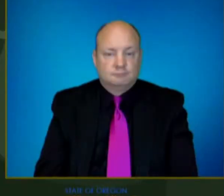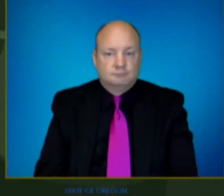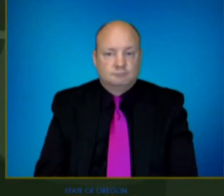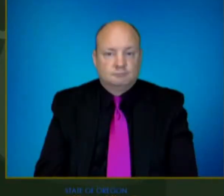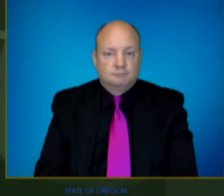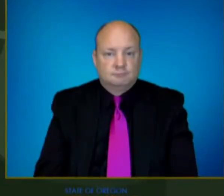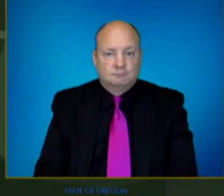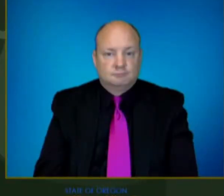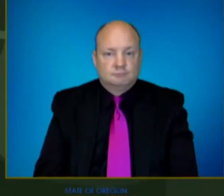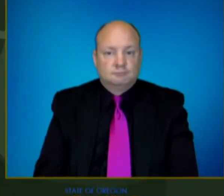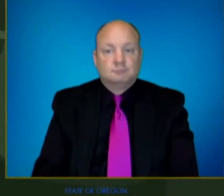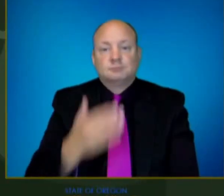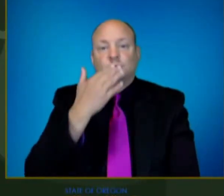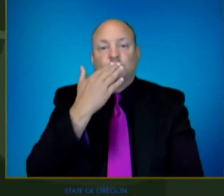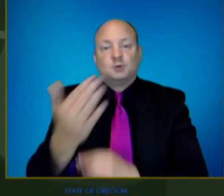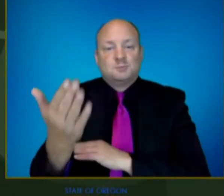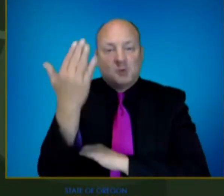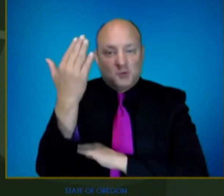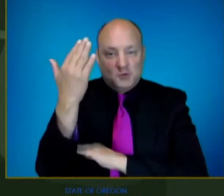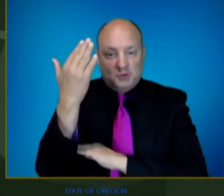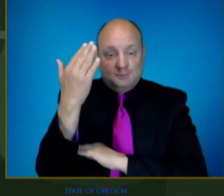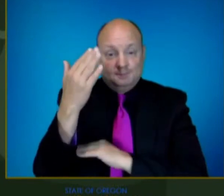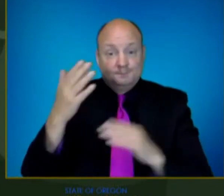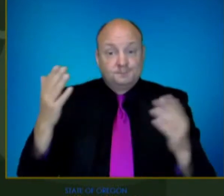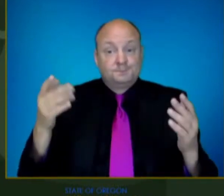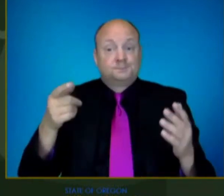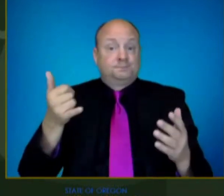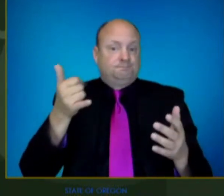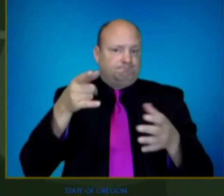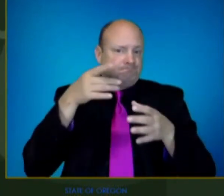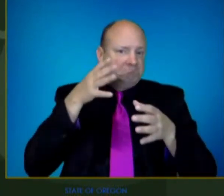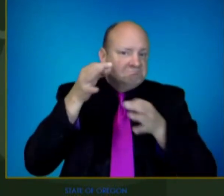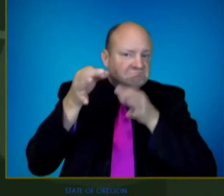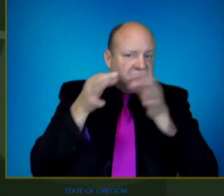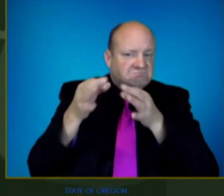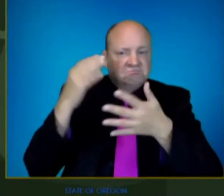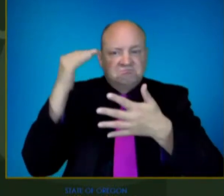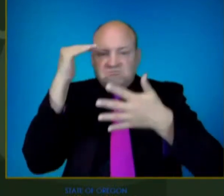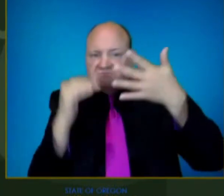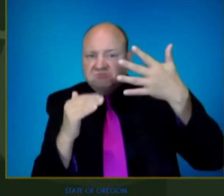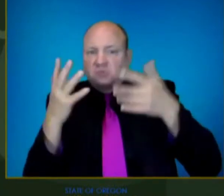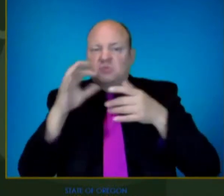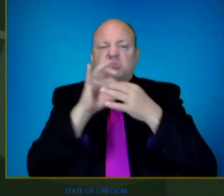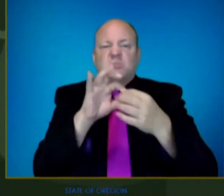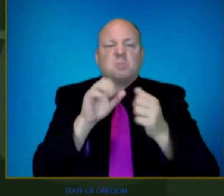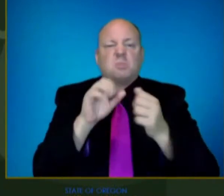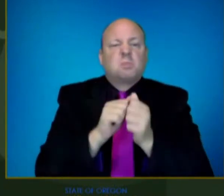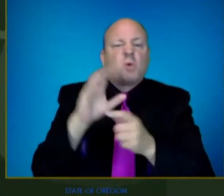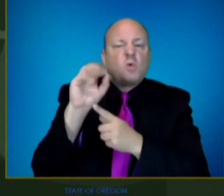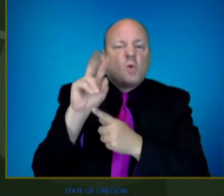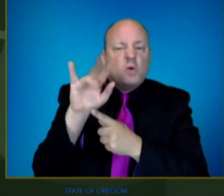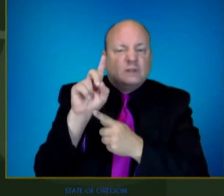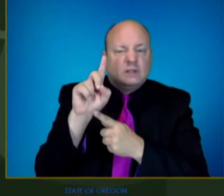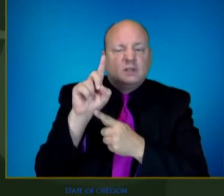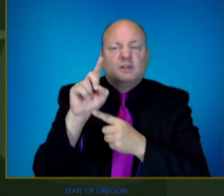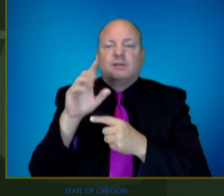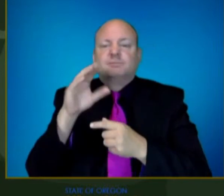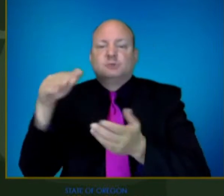Good morning. We're here to give an update on COVID-19 in Oregon. I'm joined by Dr. Dean Seidlinger, our